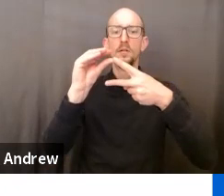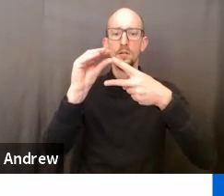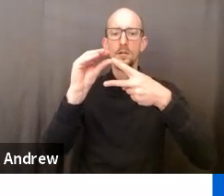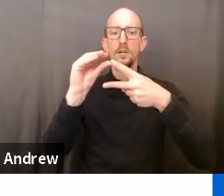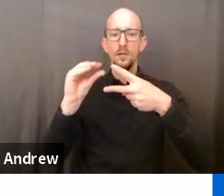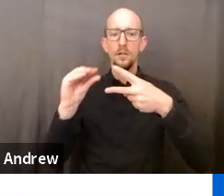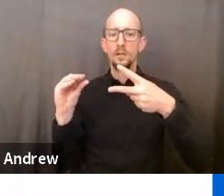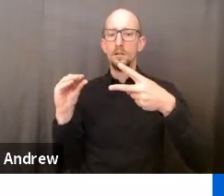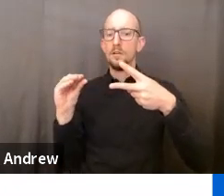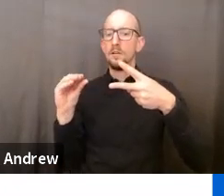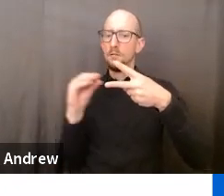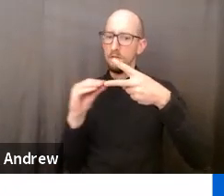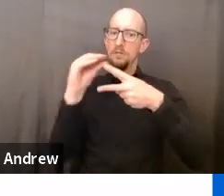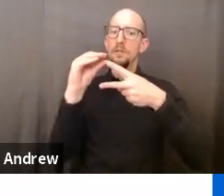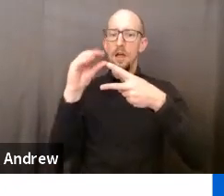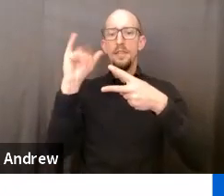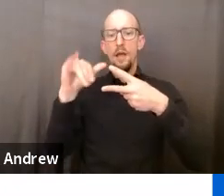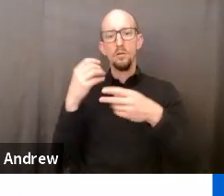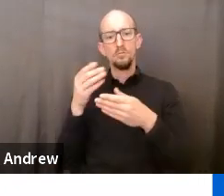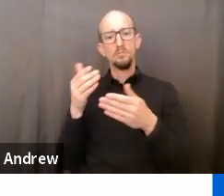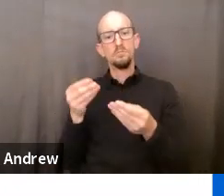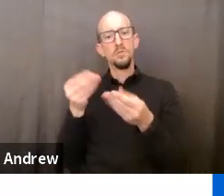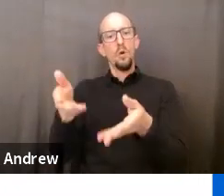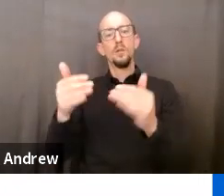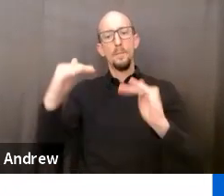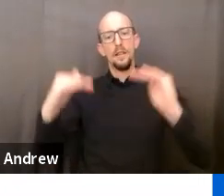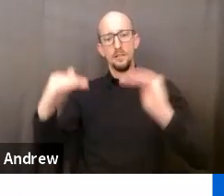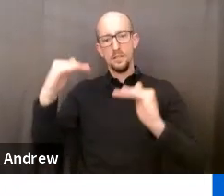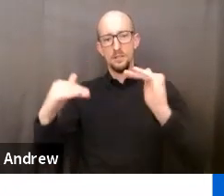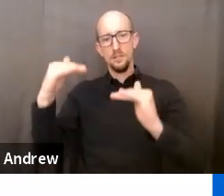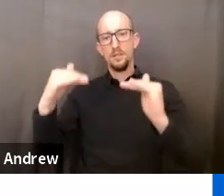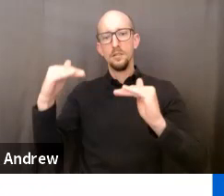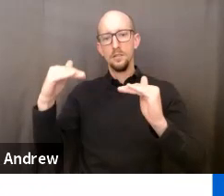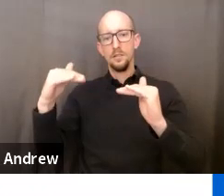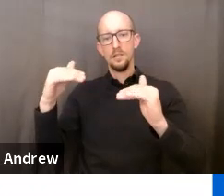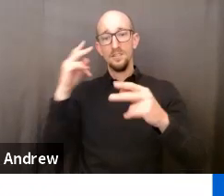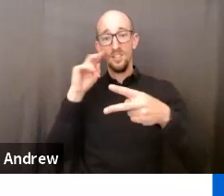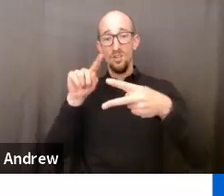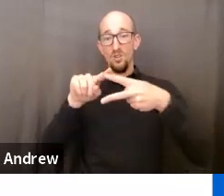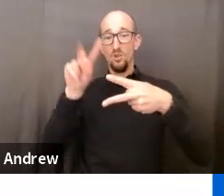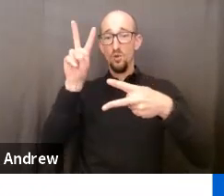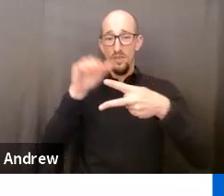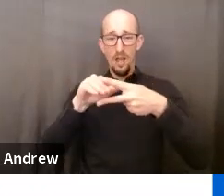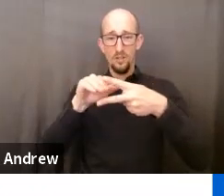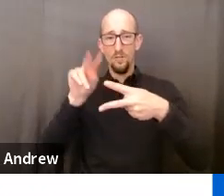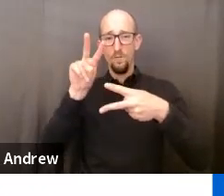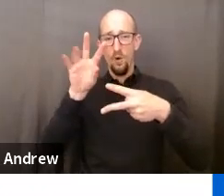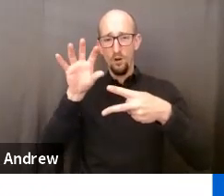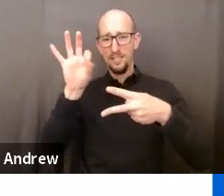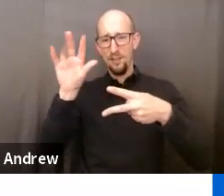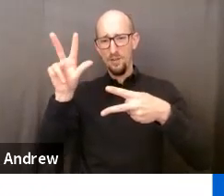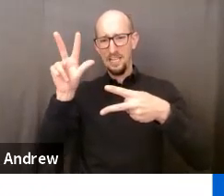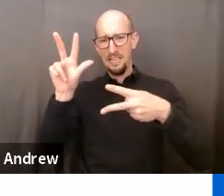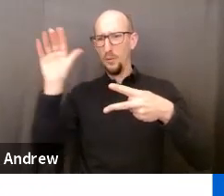Then that would likely balance out this smaller number of students